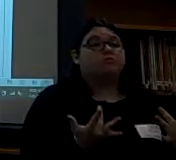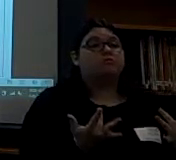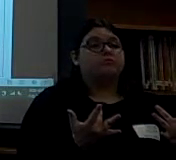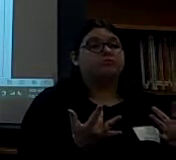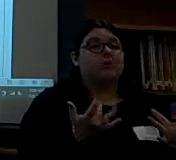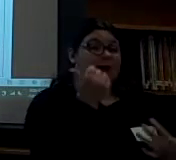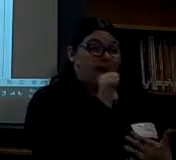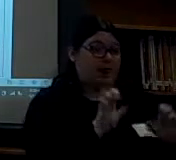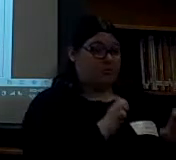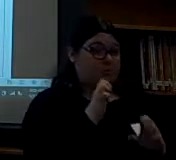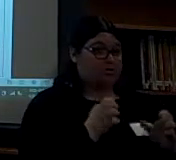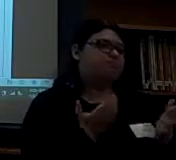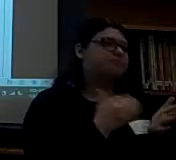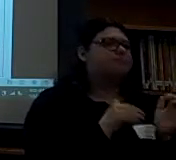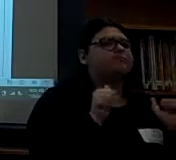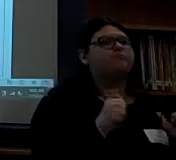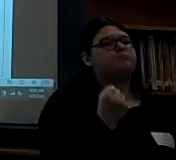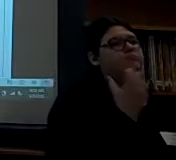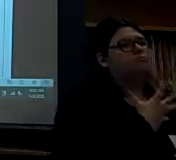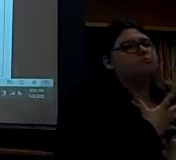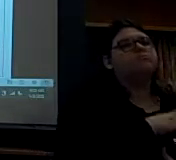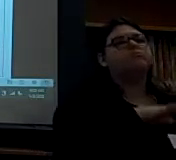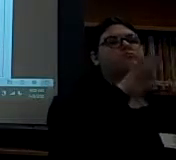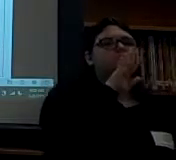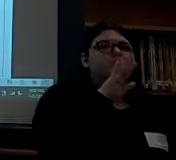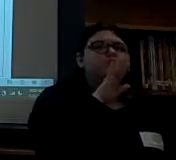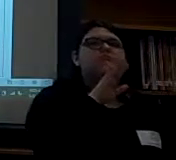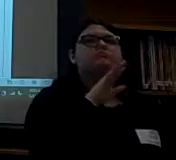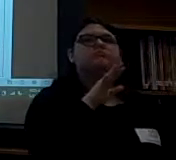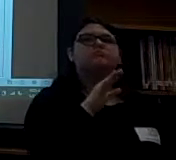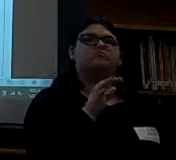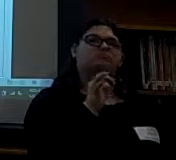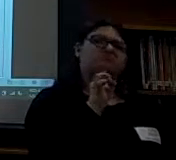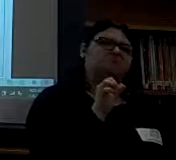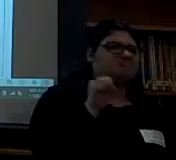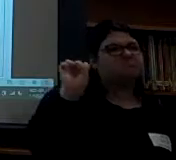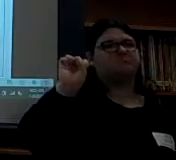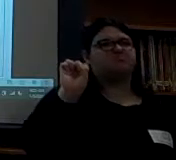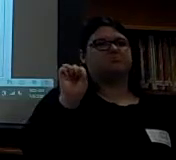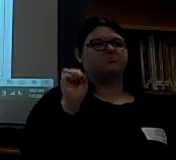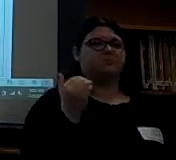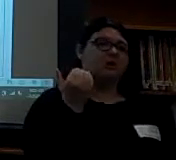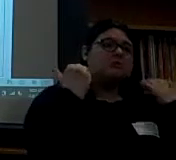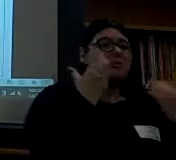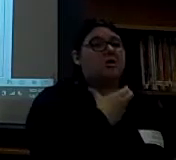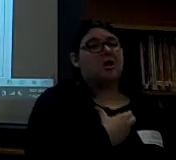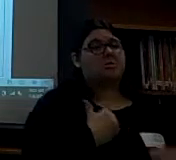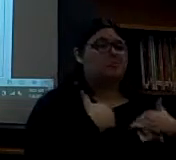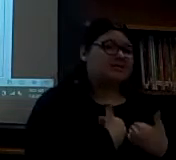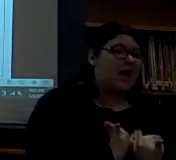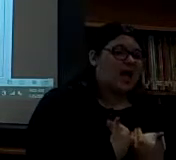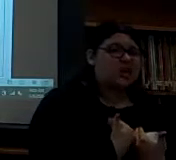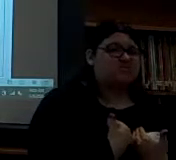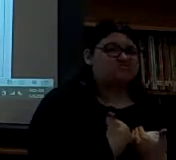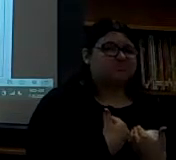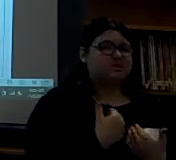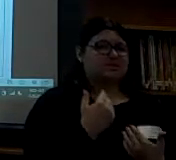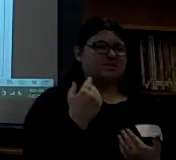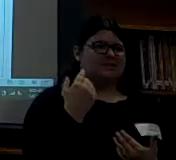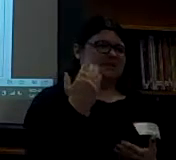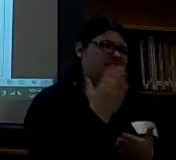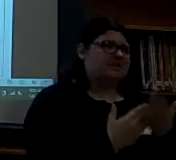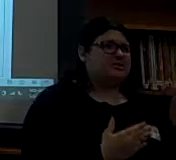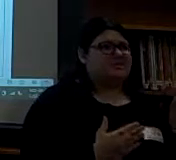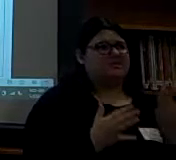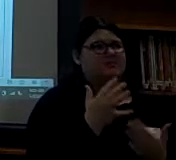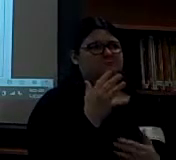have any emotion, and again, that can be fear, frustration, resentment, overwhelm. It could just be that we're hungry or tired. When we have some sort of